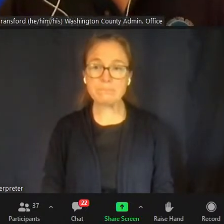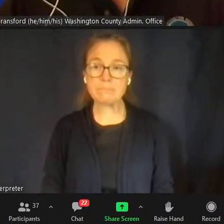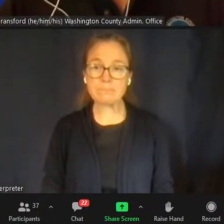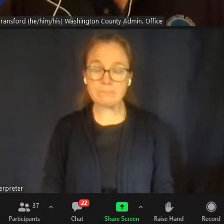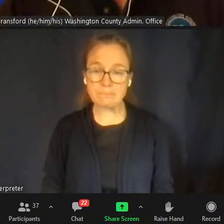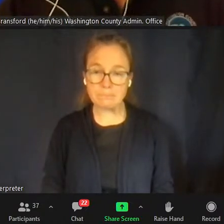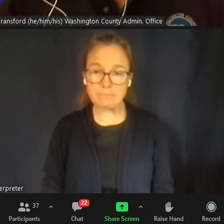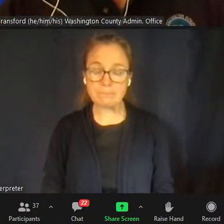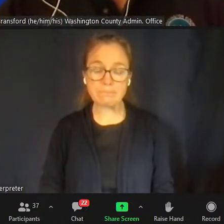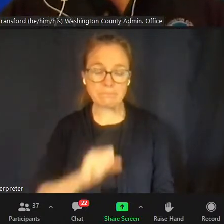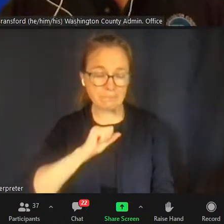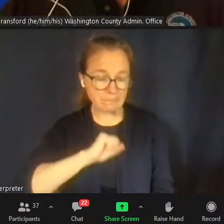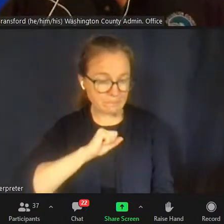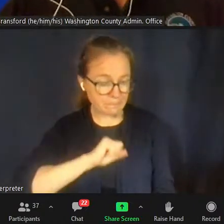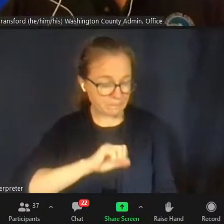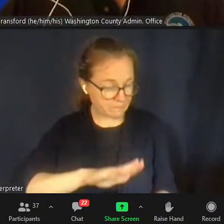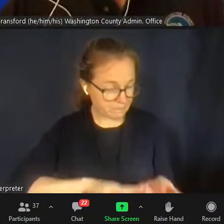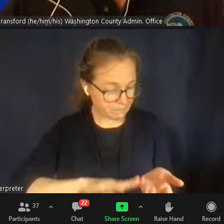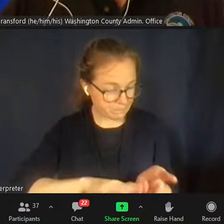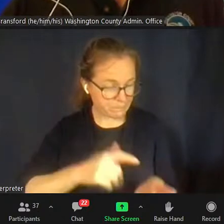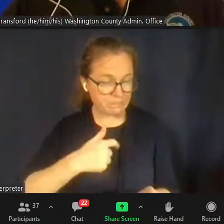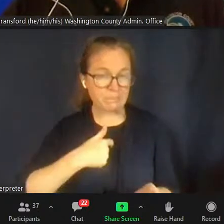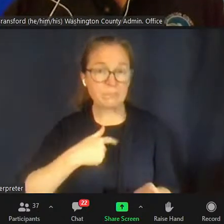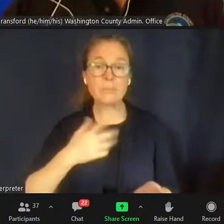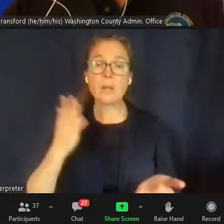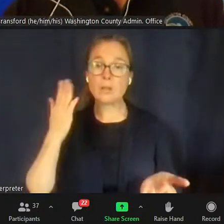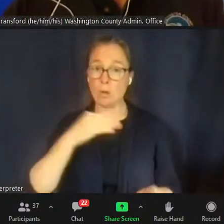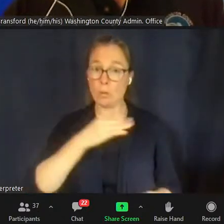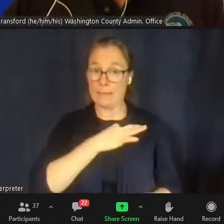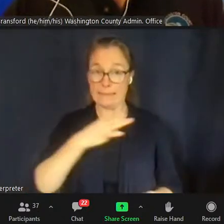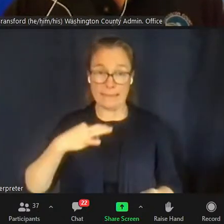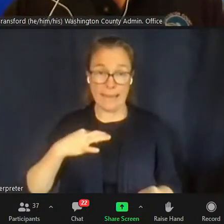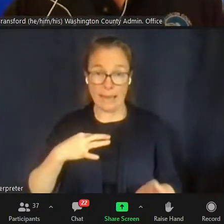excuse me, putting those dollars into action